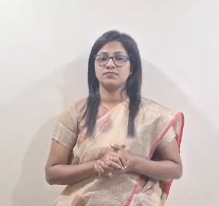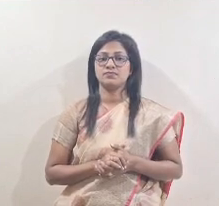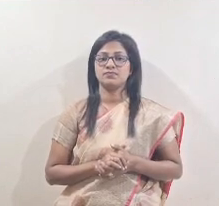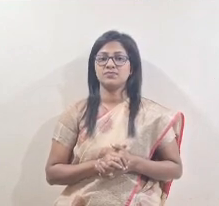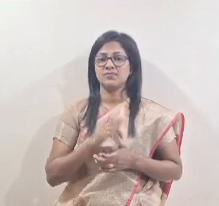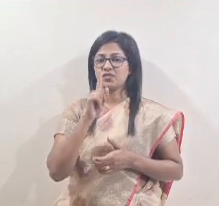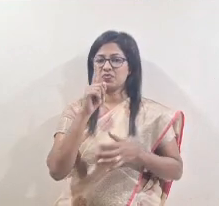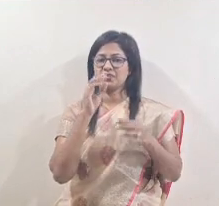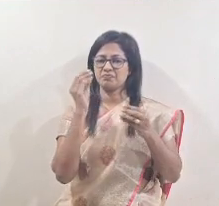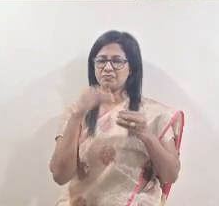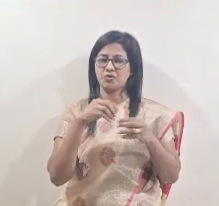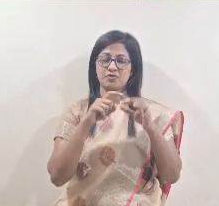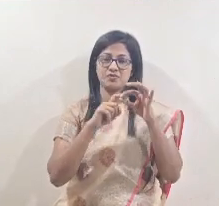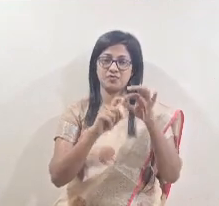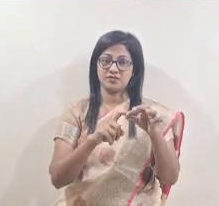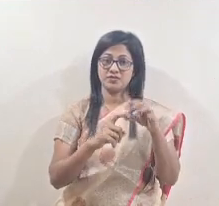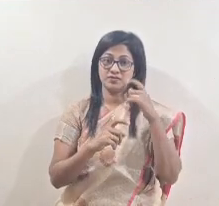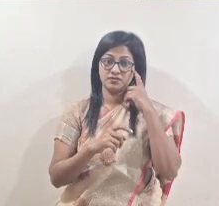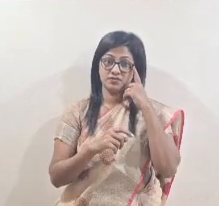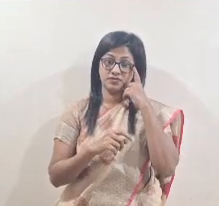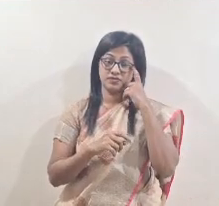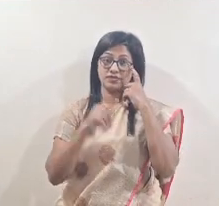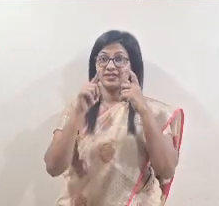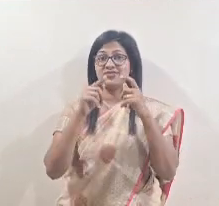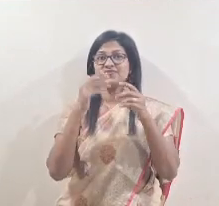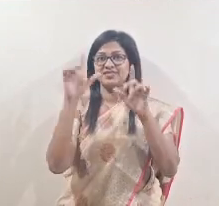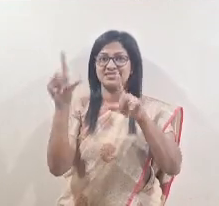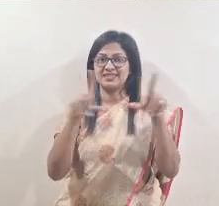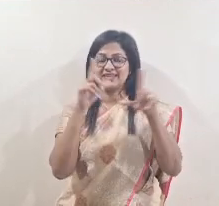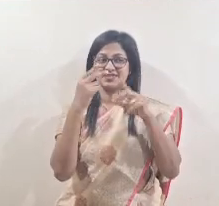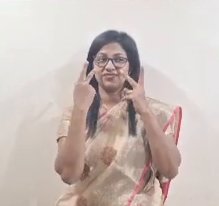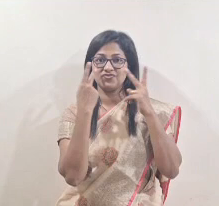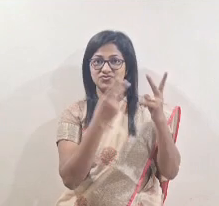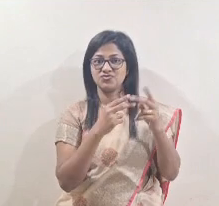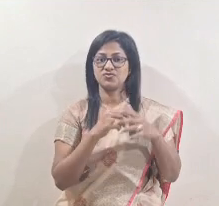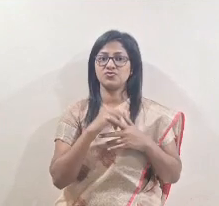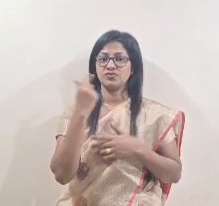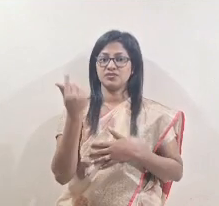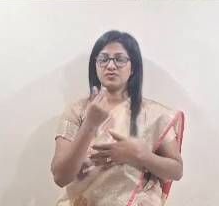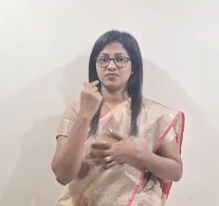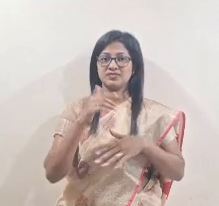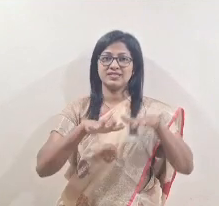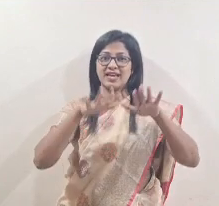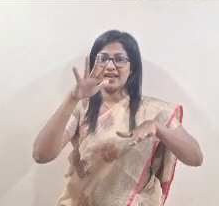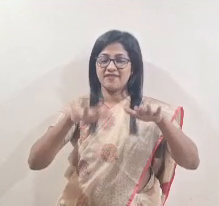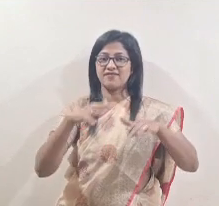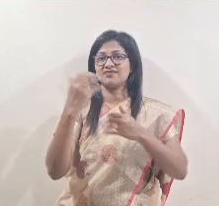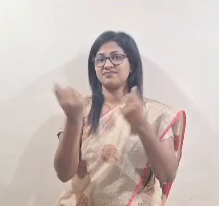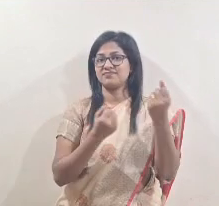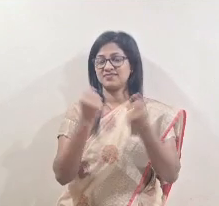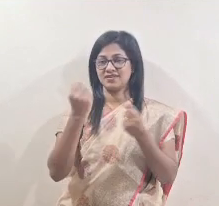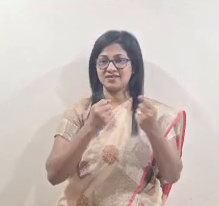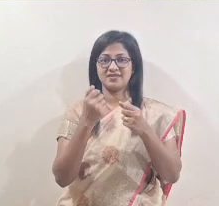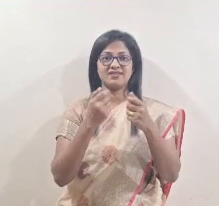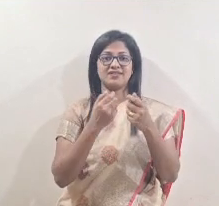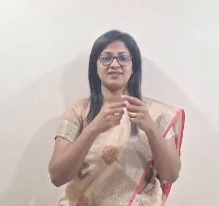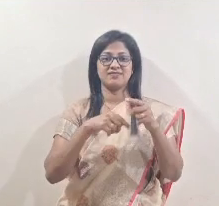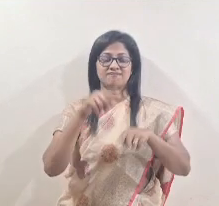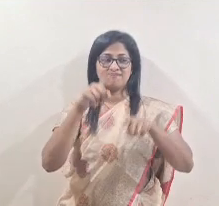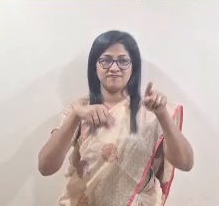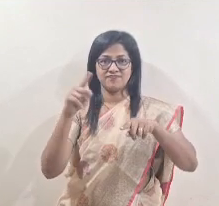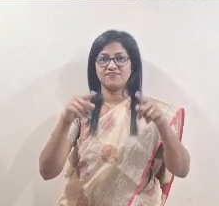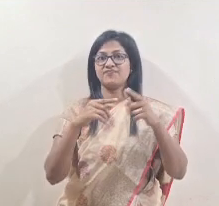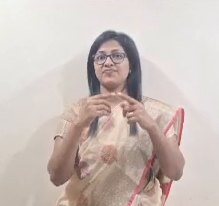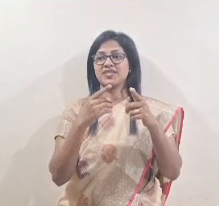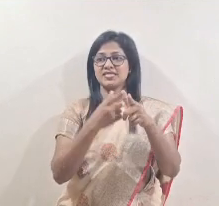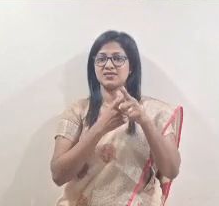Just one more query. Yeah. Like you showed in your slides, you have used average vehicle speeds for different classes of vehicles